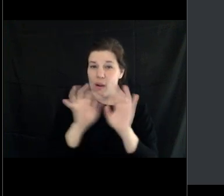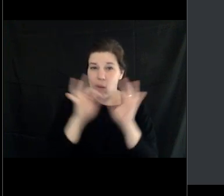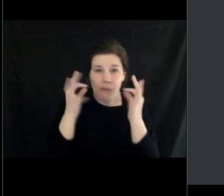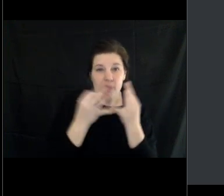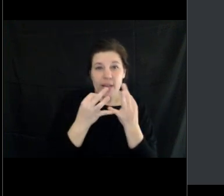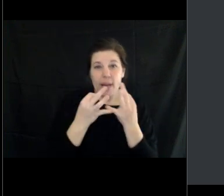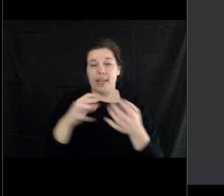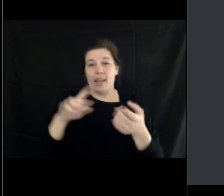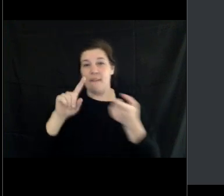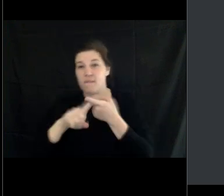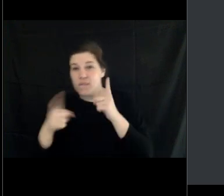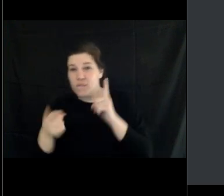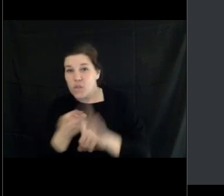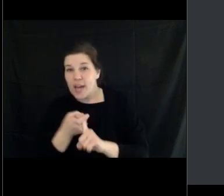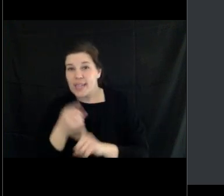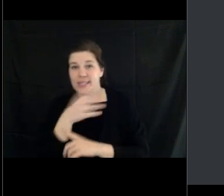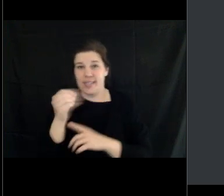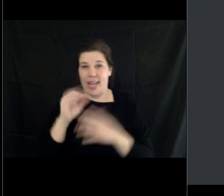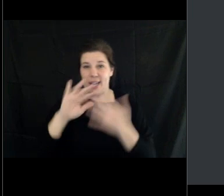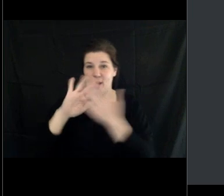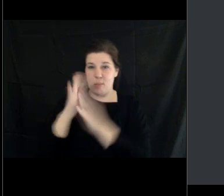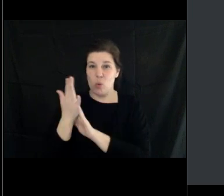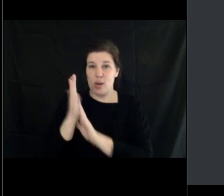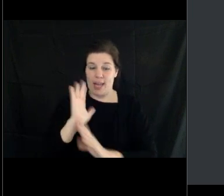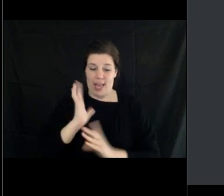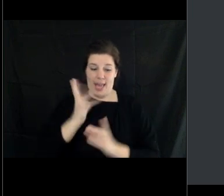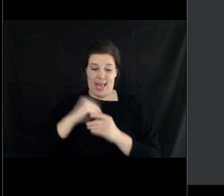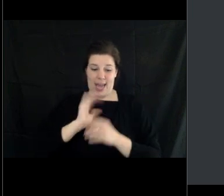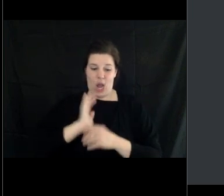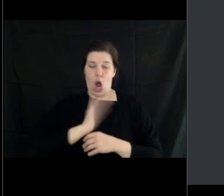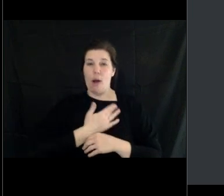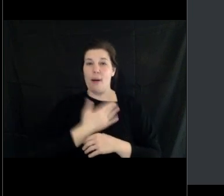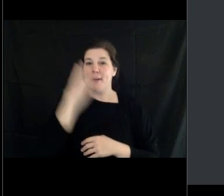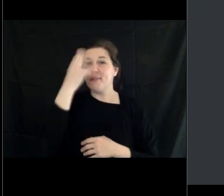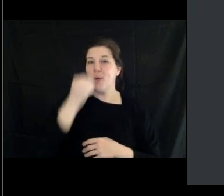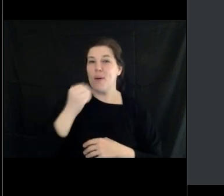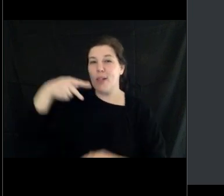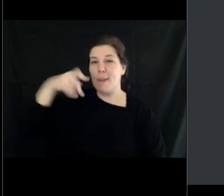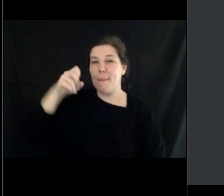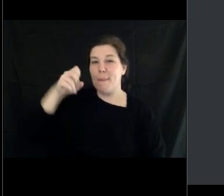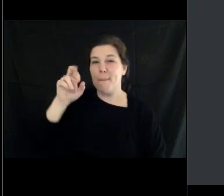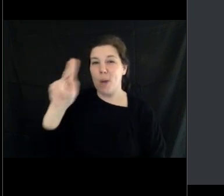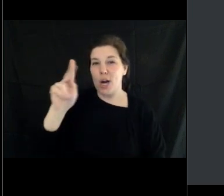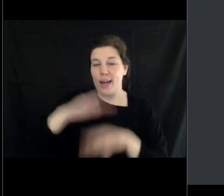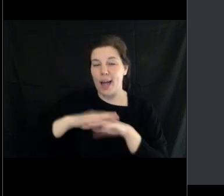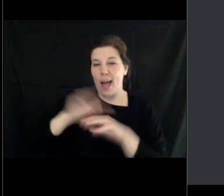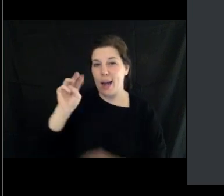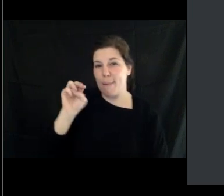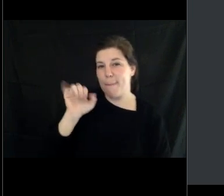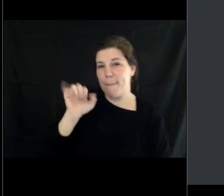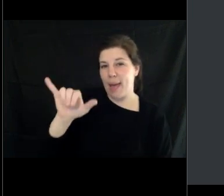and community in our beautiful park on May 15. Thank you.